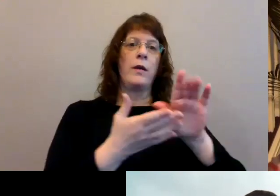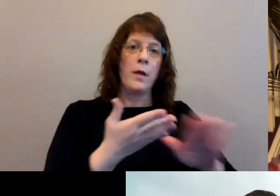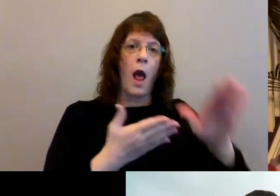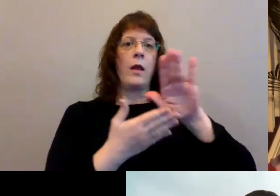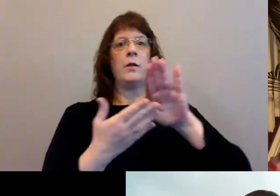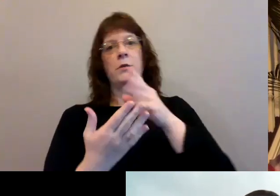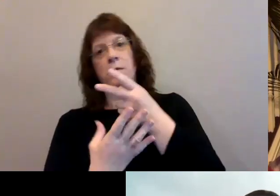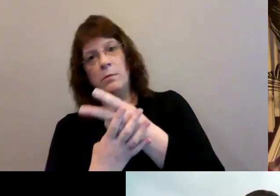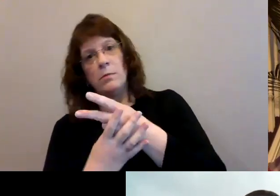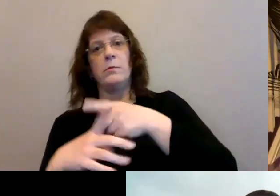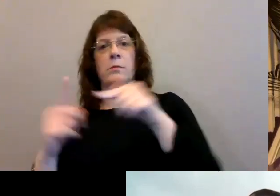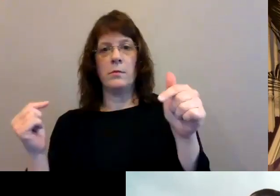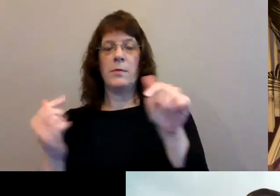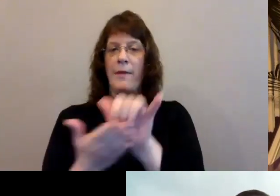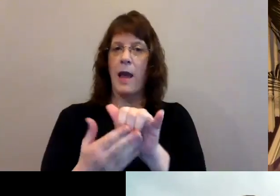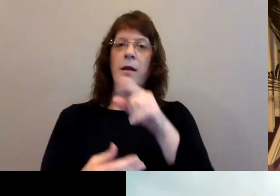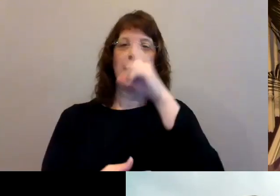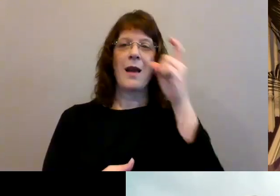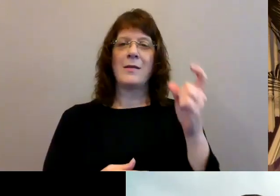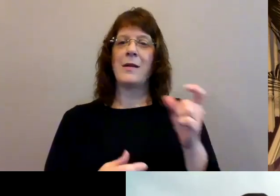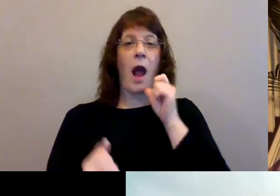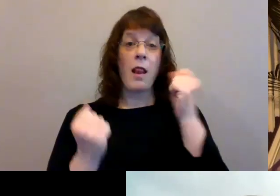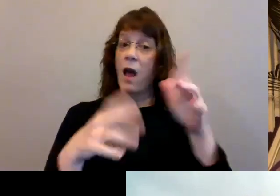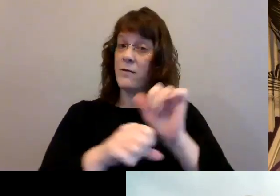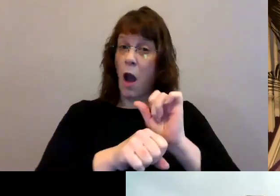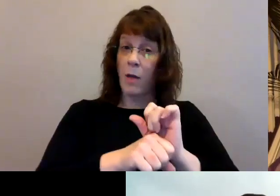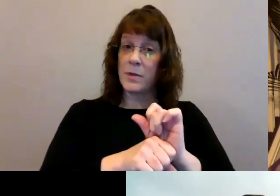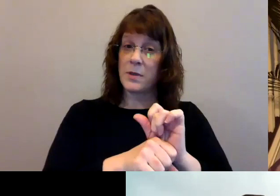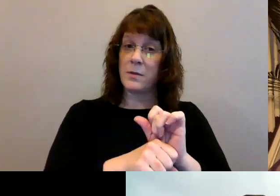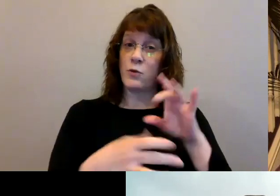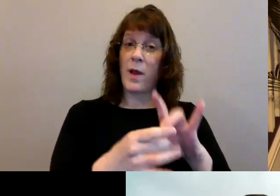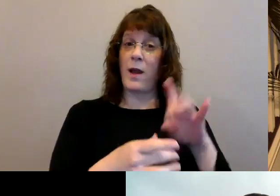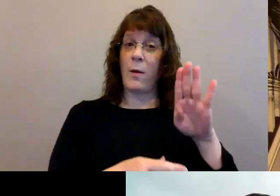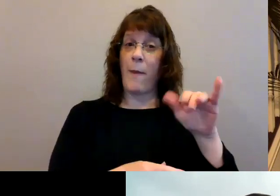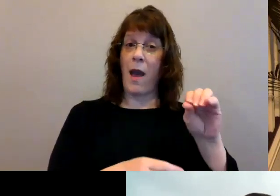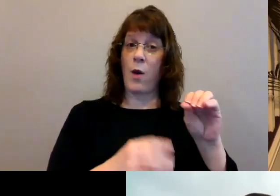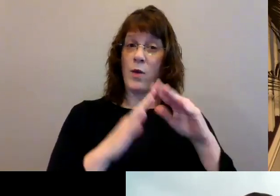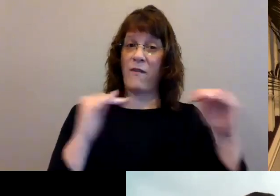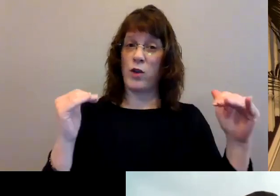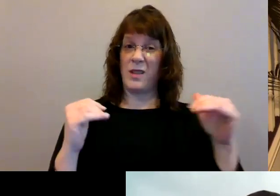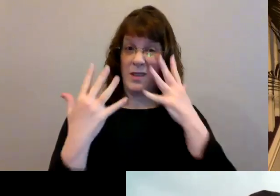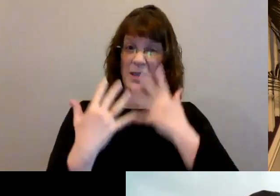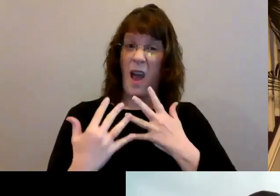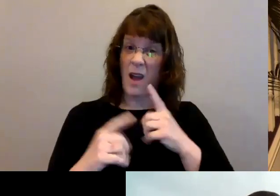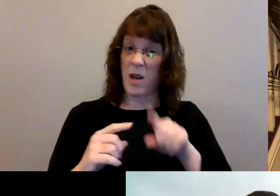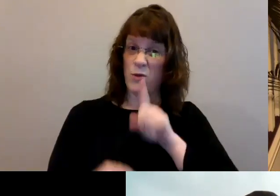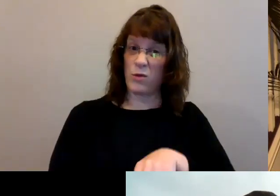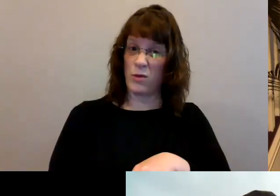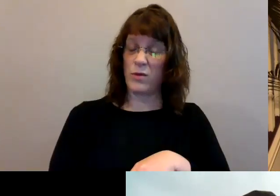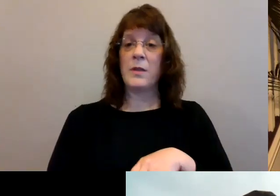because like there's not a lot of jobs in biodiversity. It's kind of sad, but like that's how it is. And